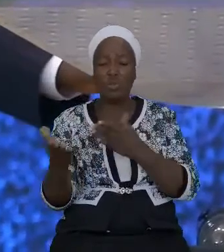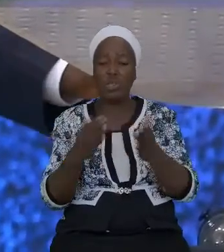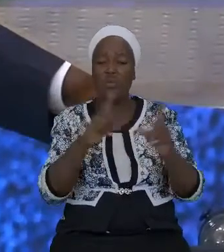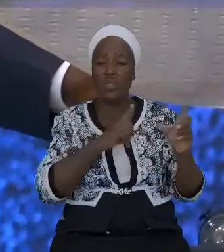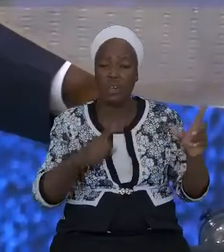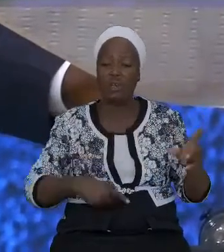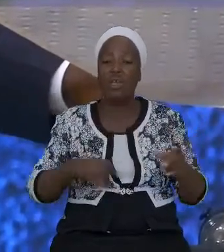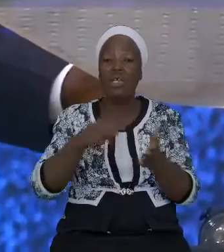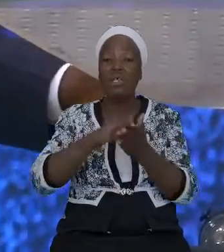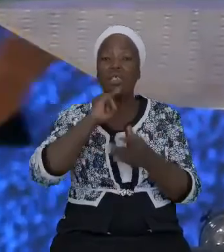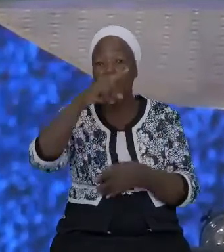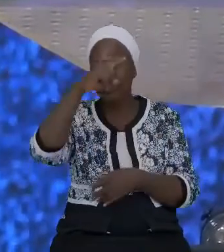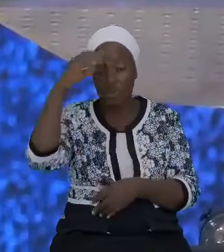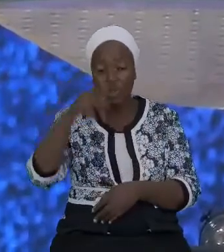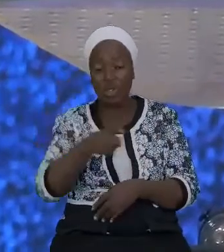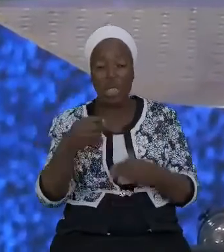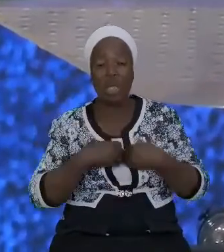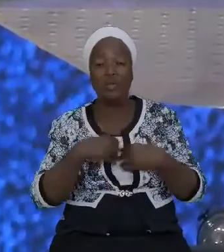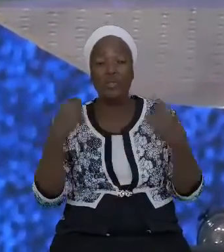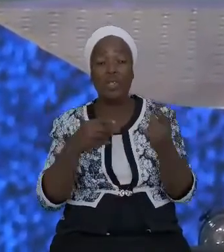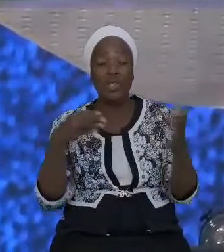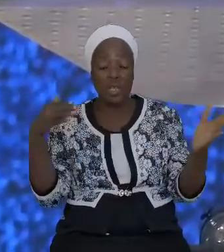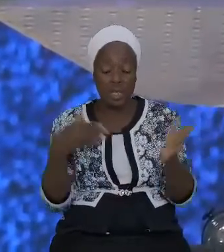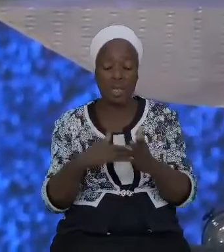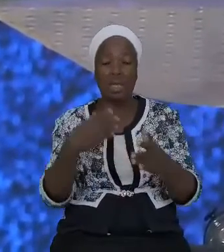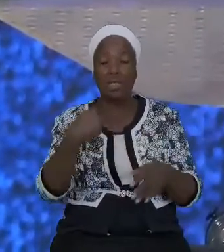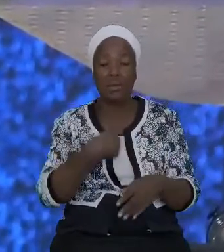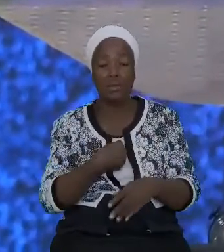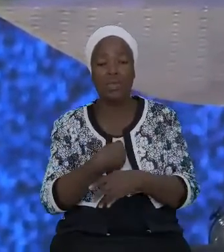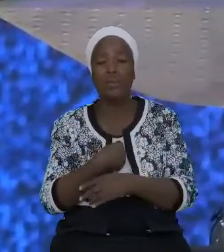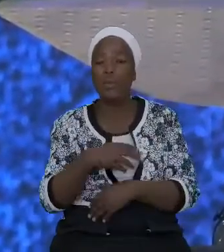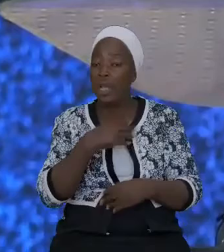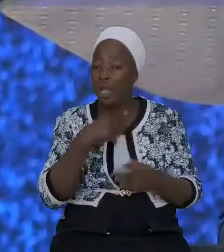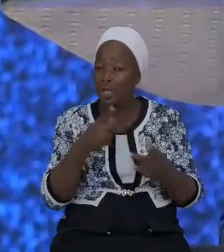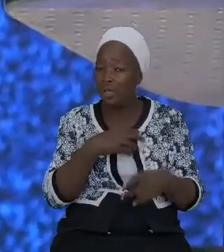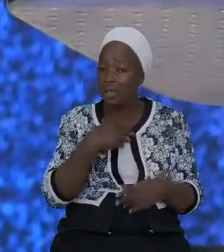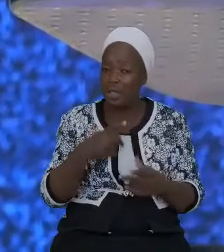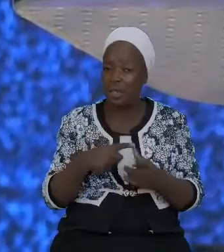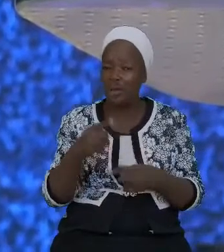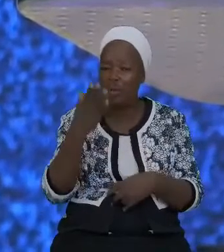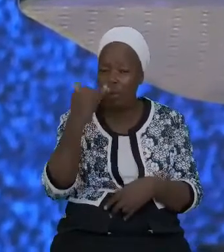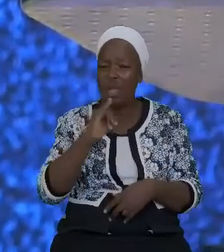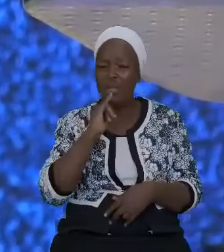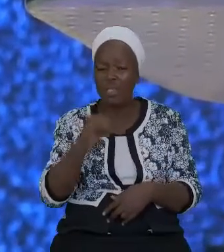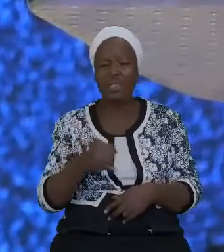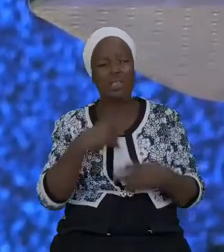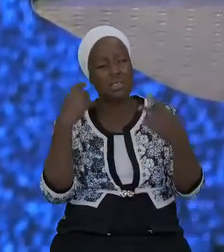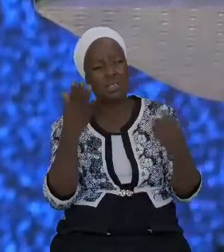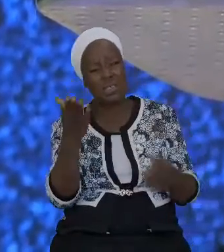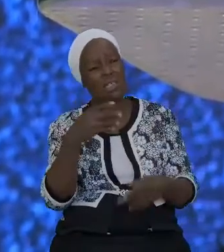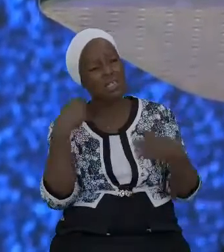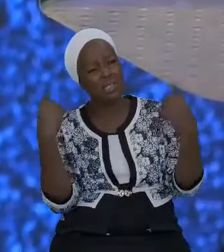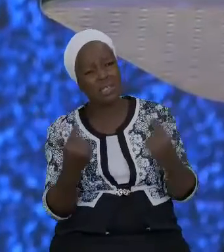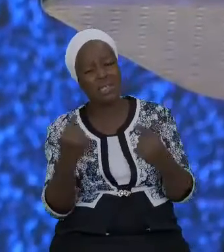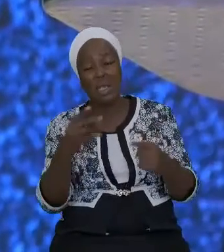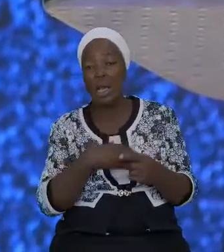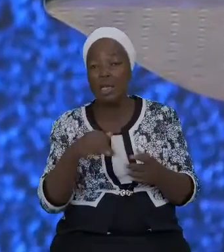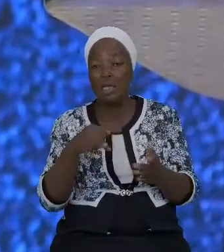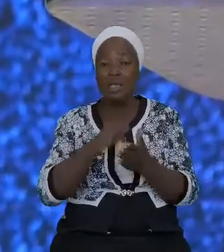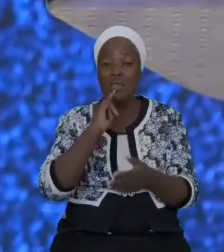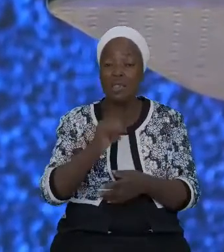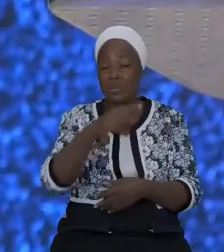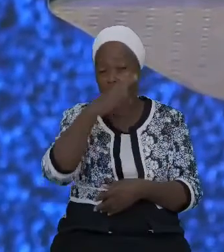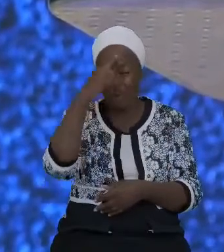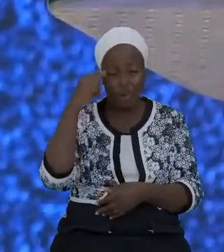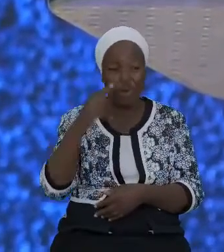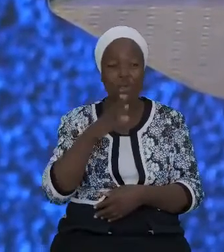have sinned against me. Why is it there is that famine and dryness in the family?